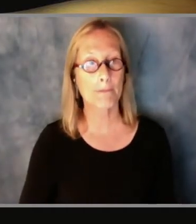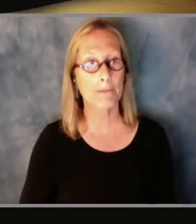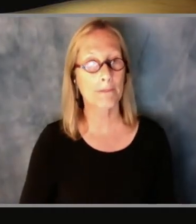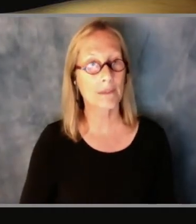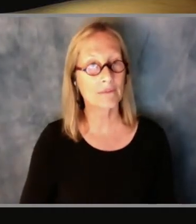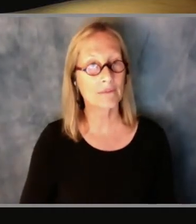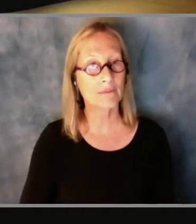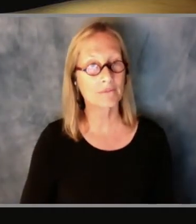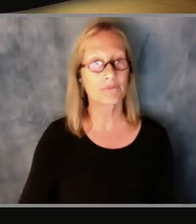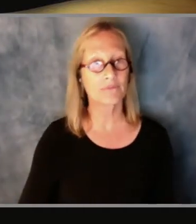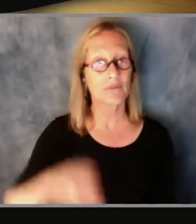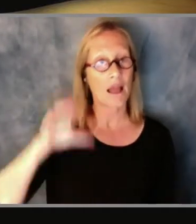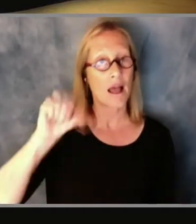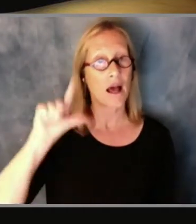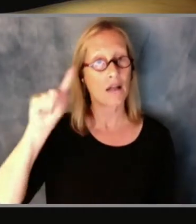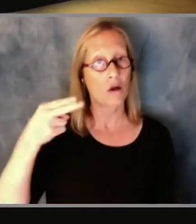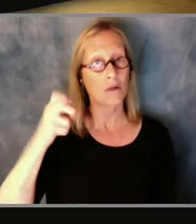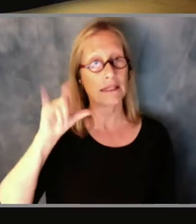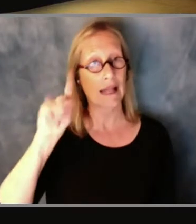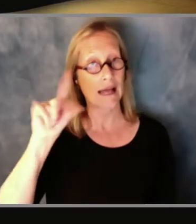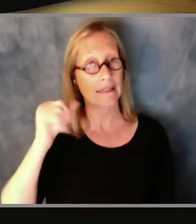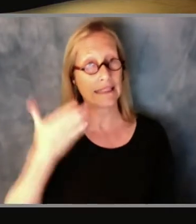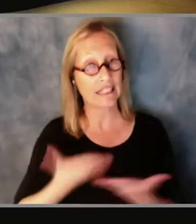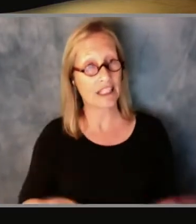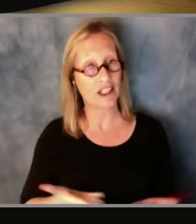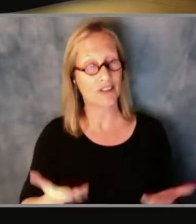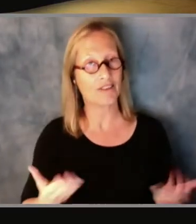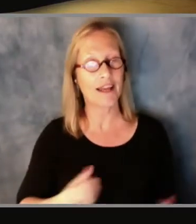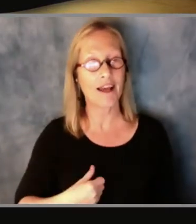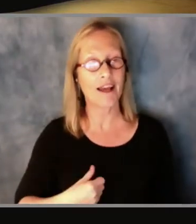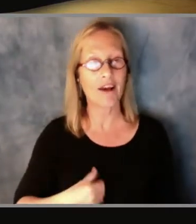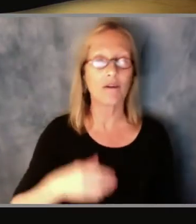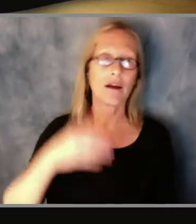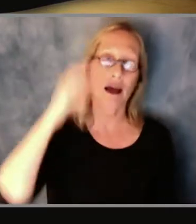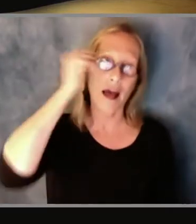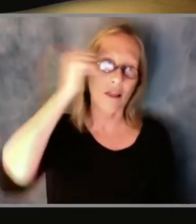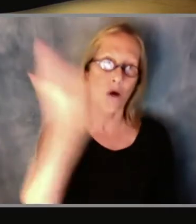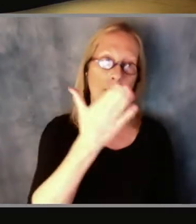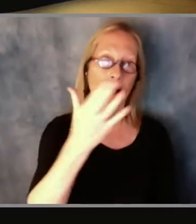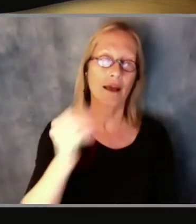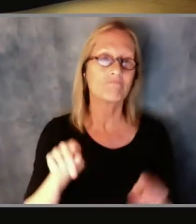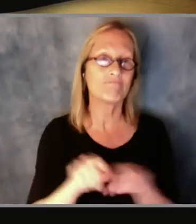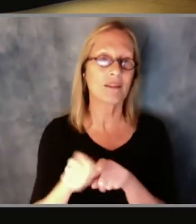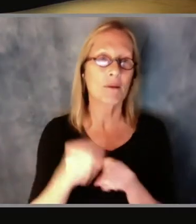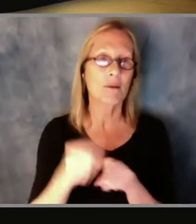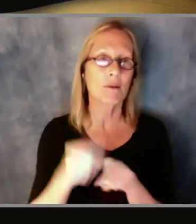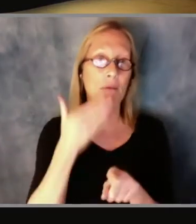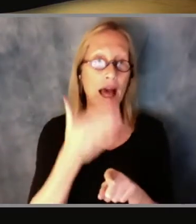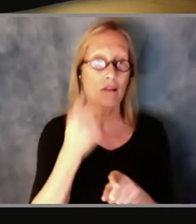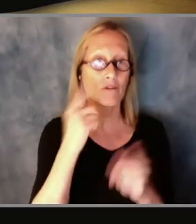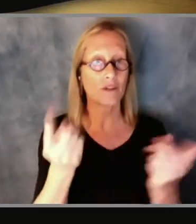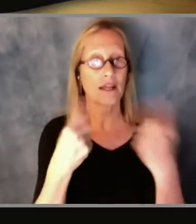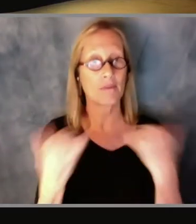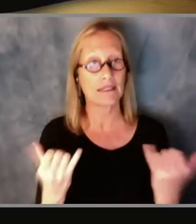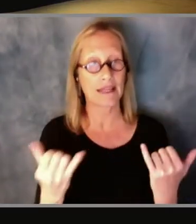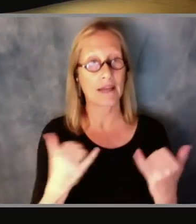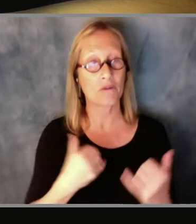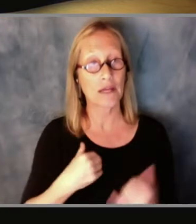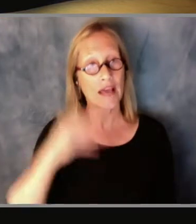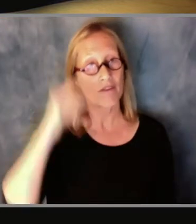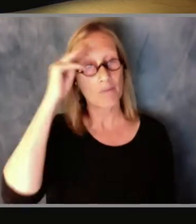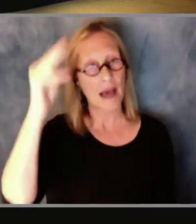Alohilani here. Aloha and mahalo for being here today. We have Maui County Council